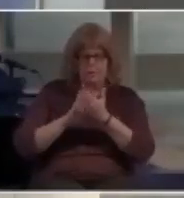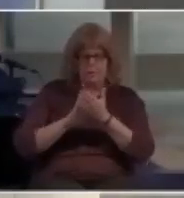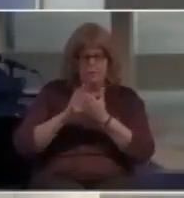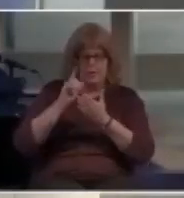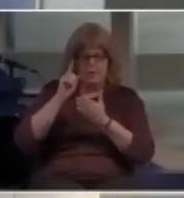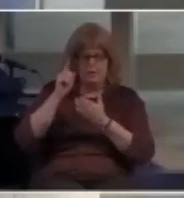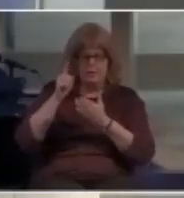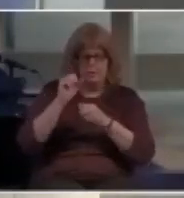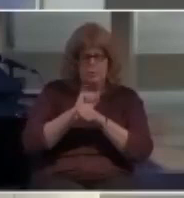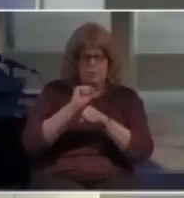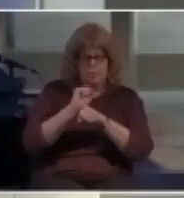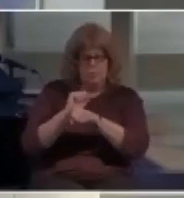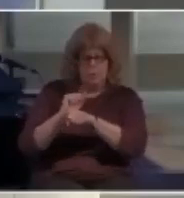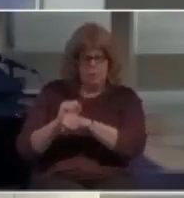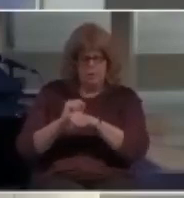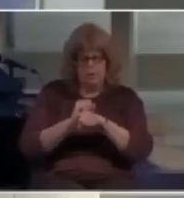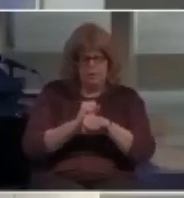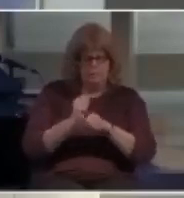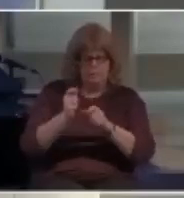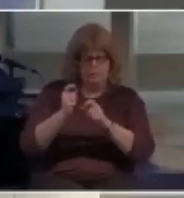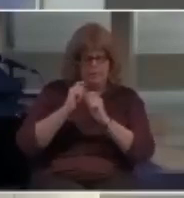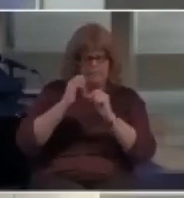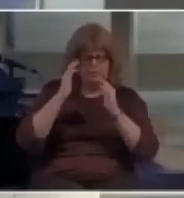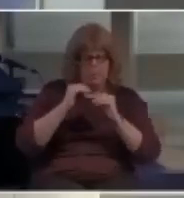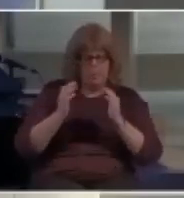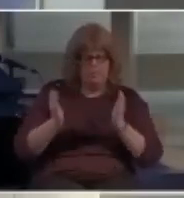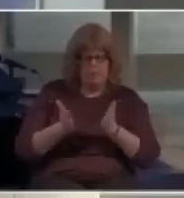you were at work. Give us hope. Give us